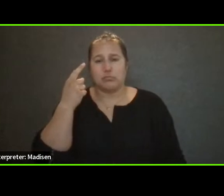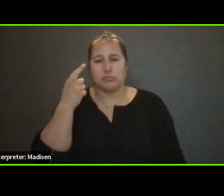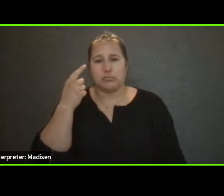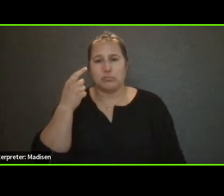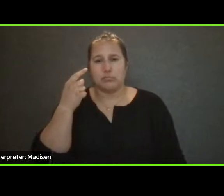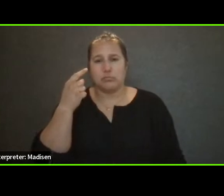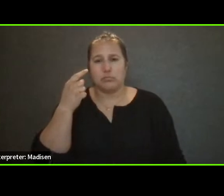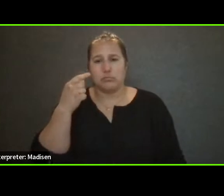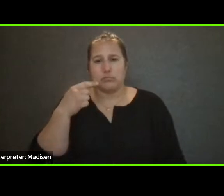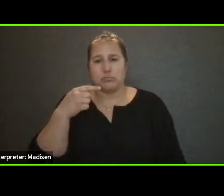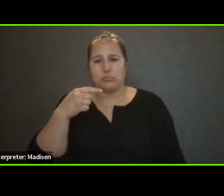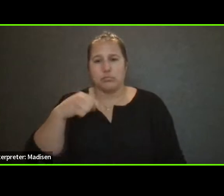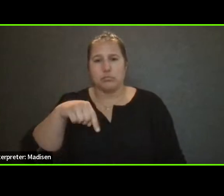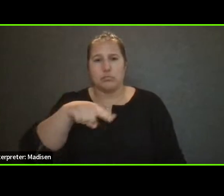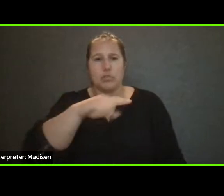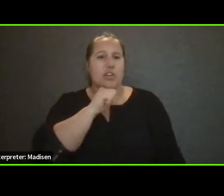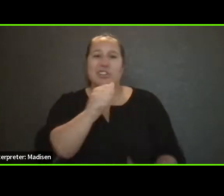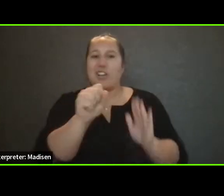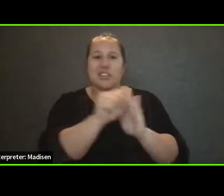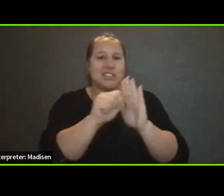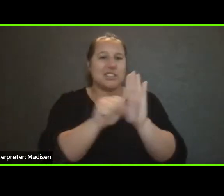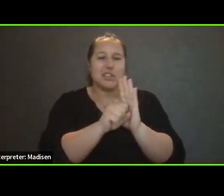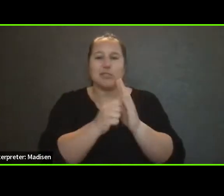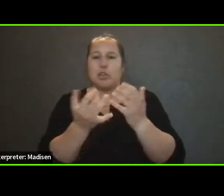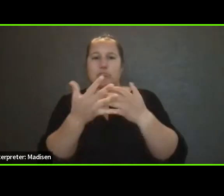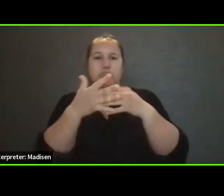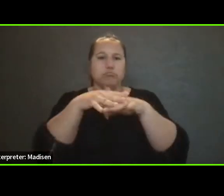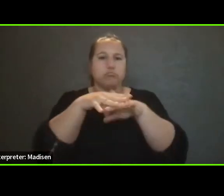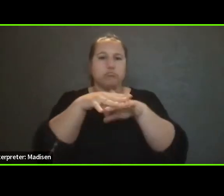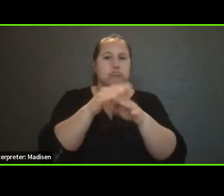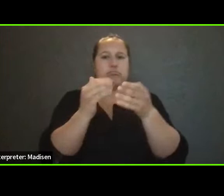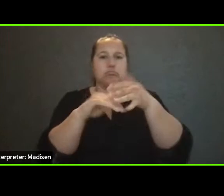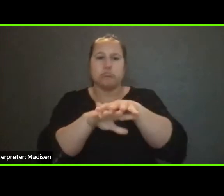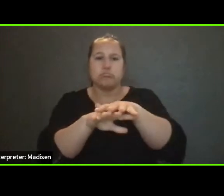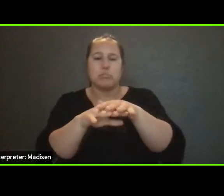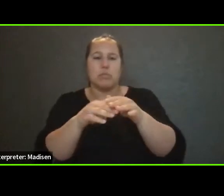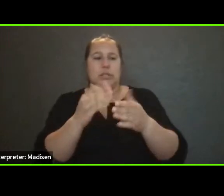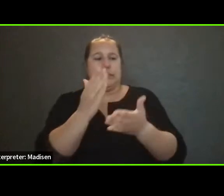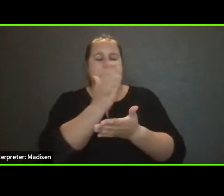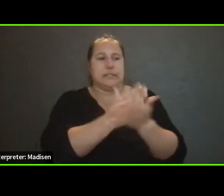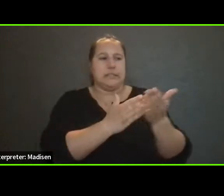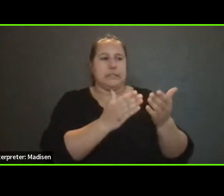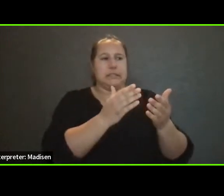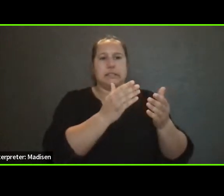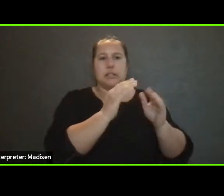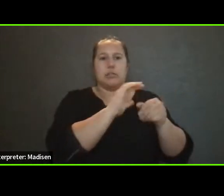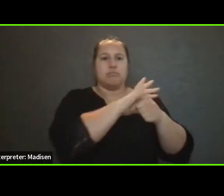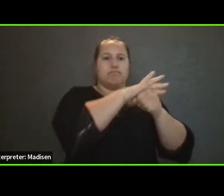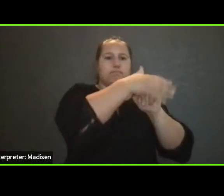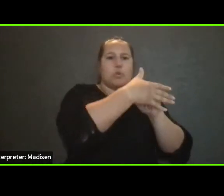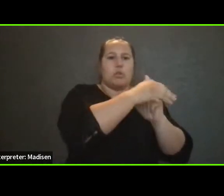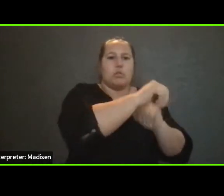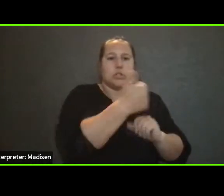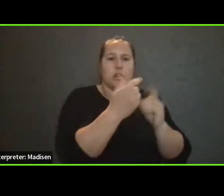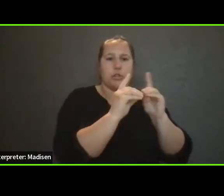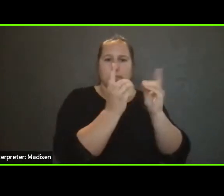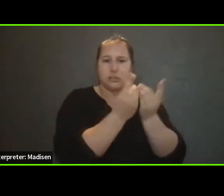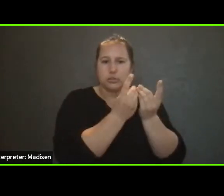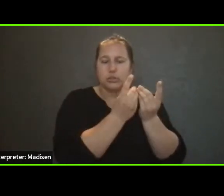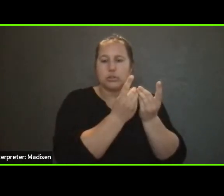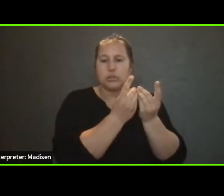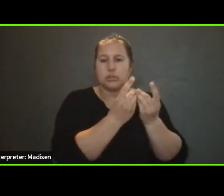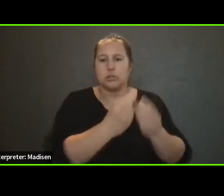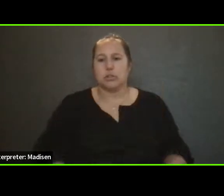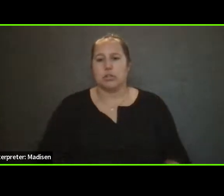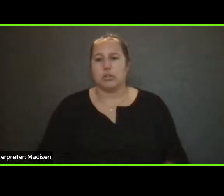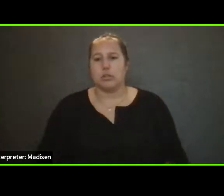aren't distinct. They overlap. Some are umbrellas over other districts, and we really need to make sure that the